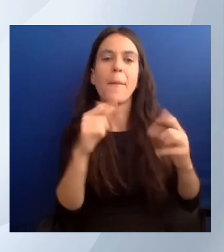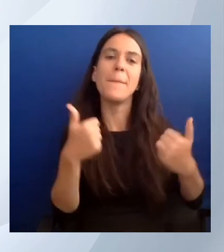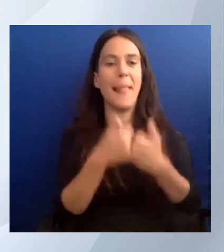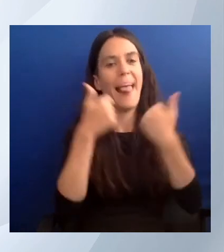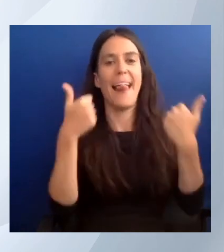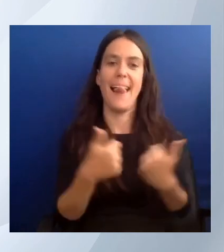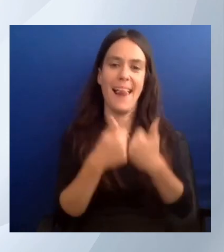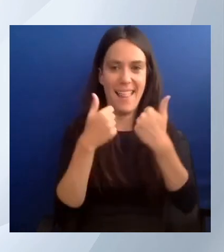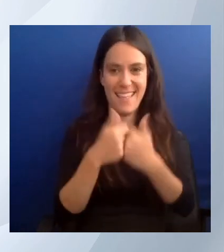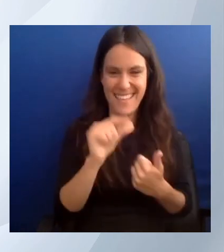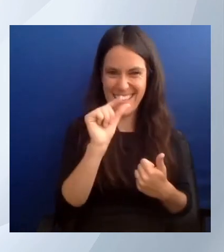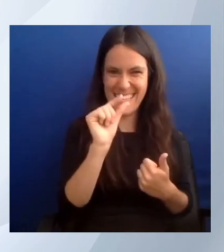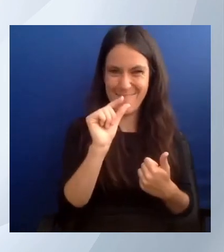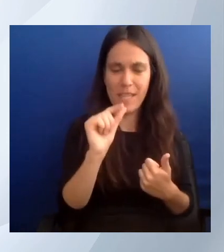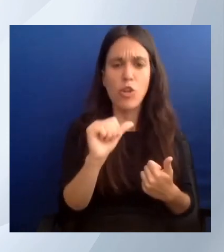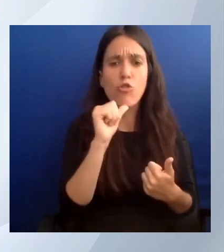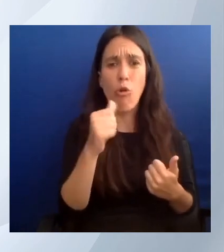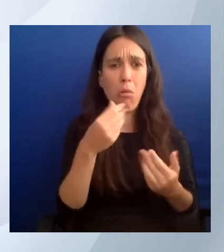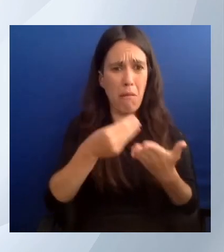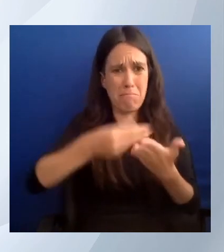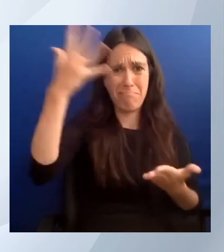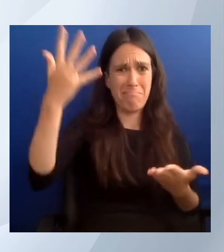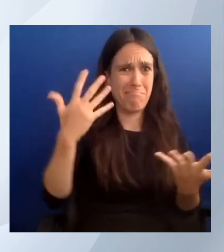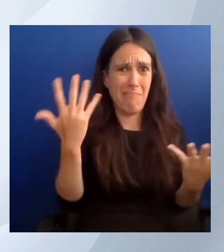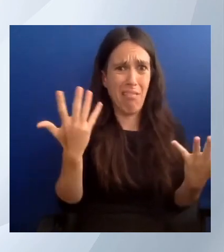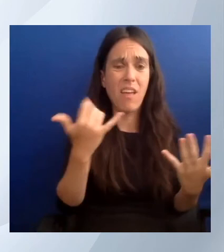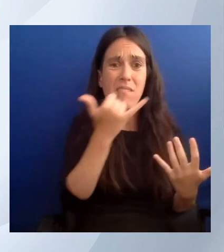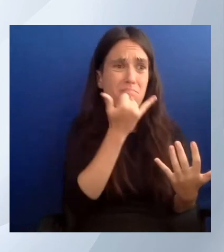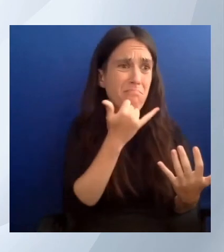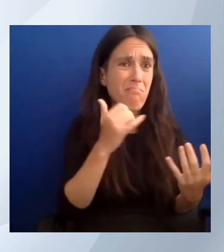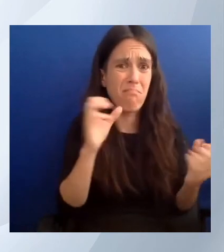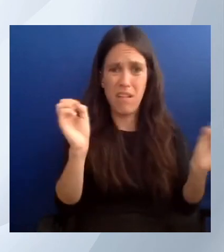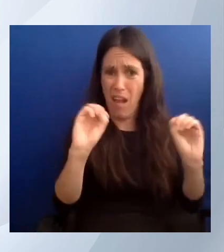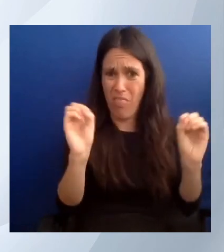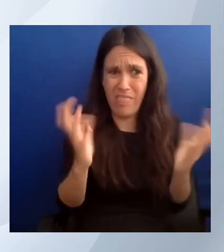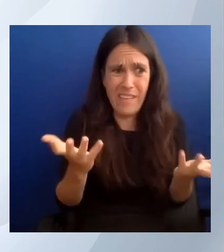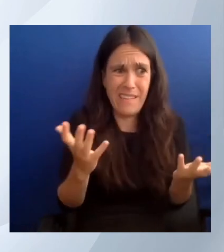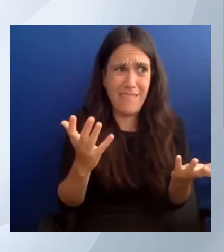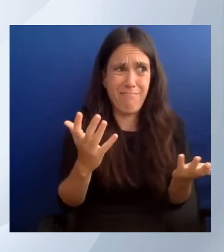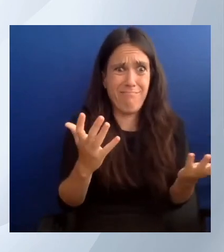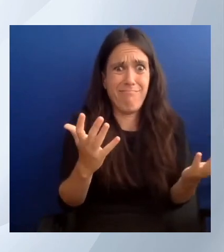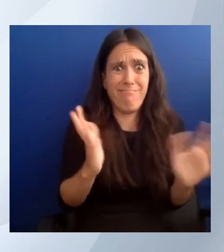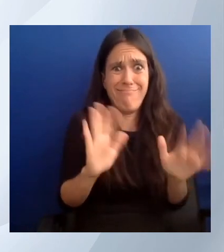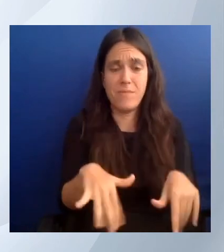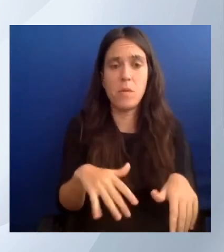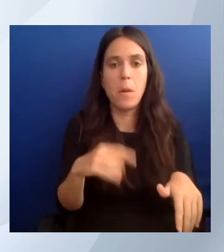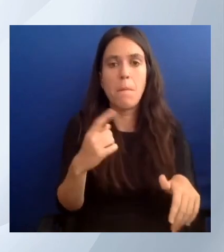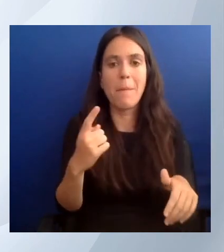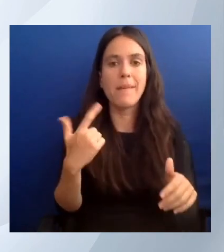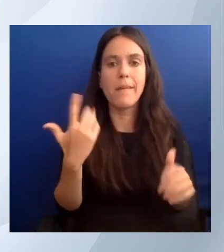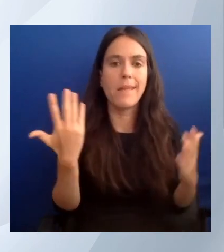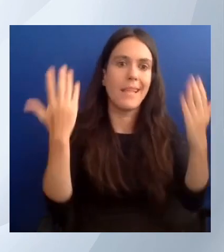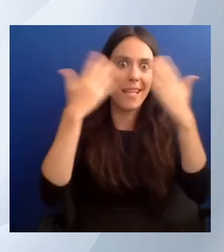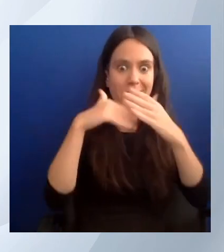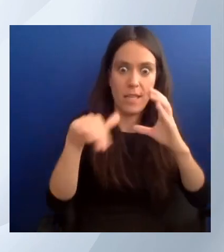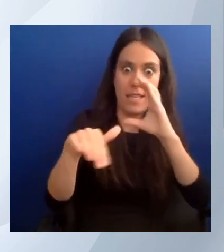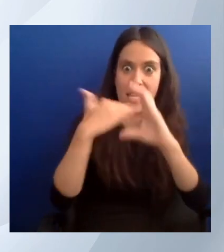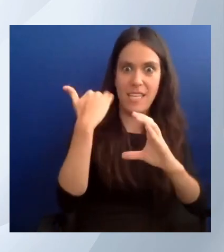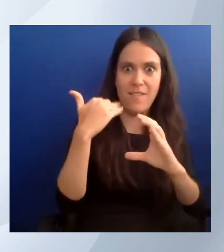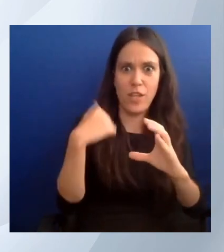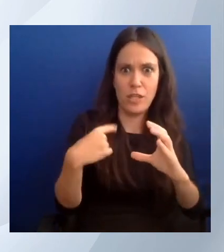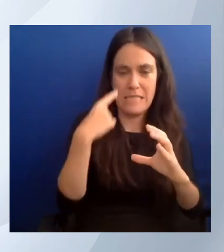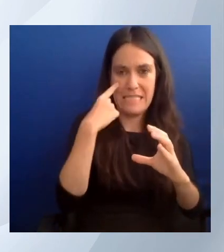and it doesn't cost anything if you make a mistake. It's only frustrating because in the middle of the night you get an email saying, hey, you're nearly at